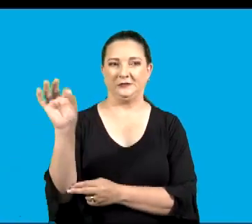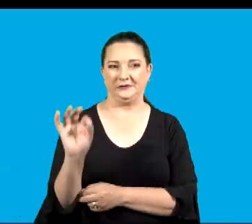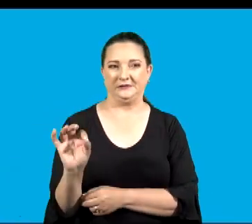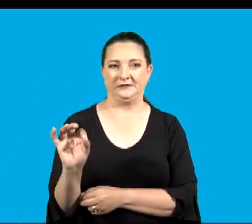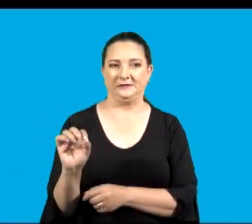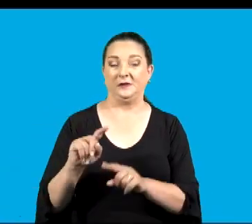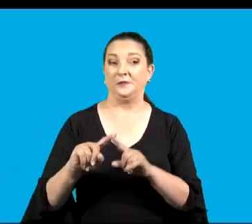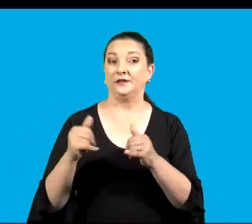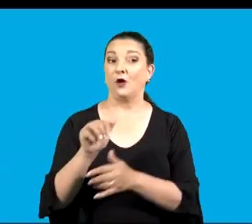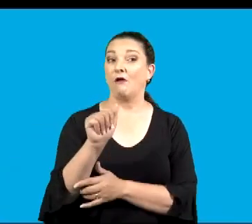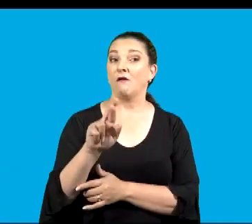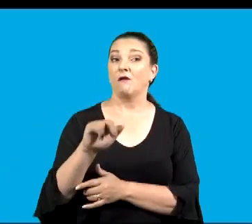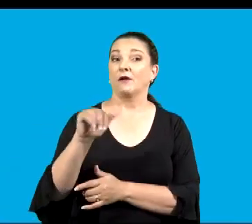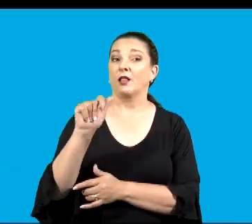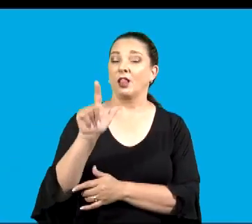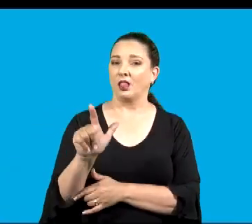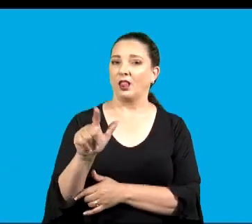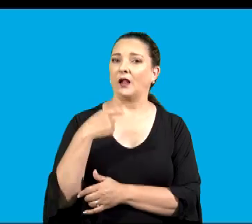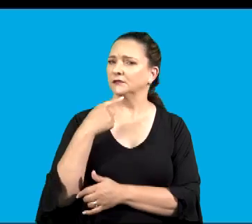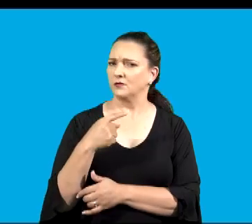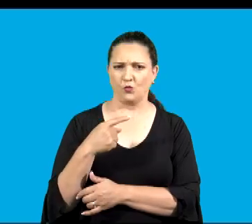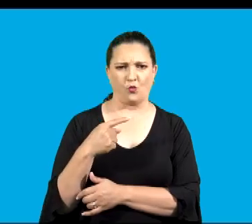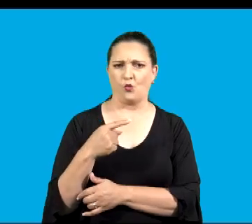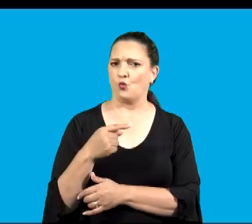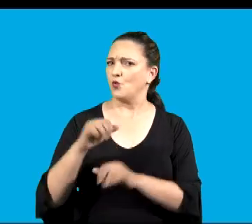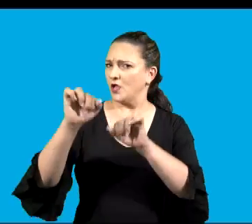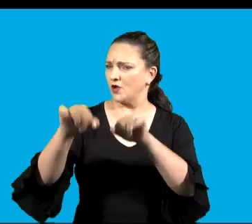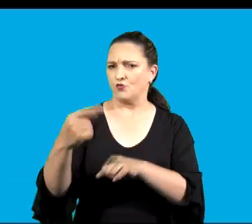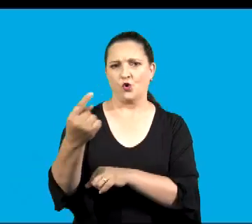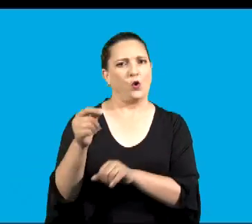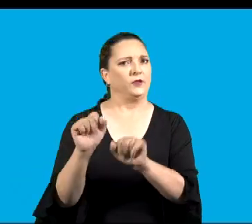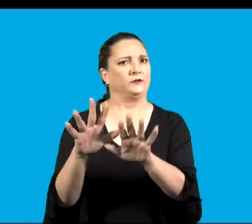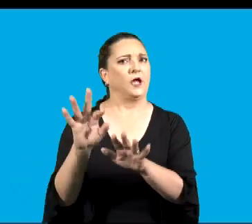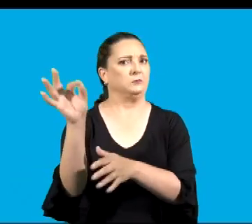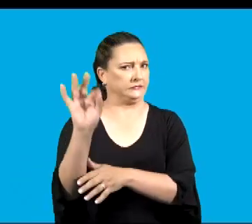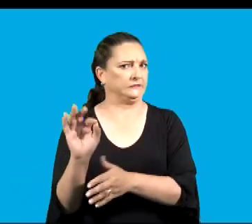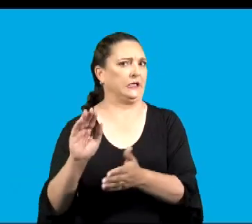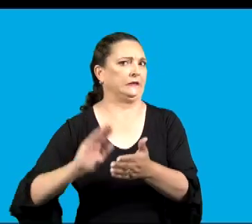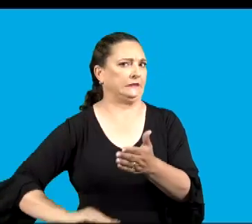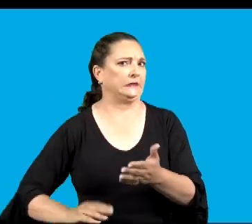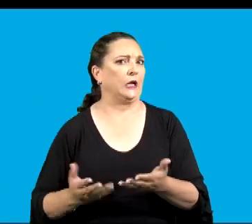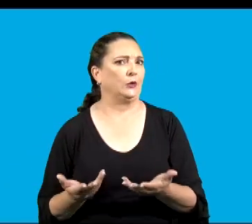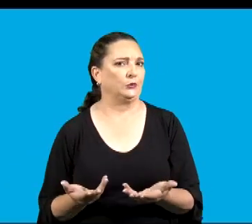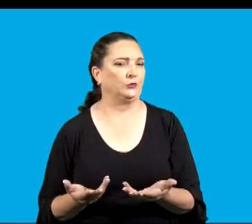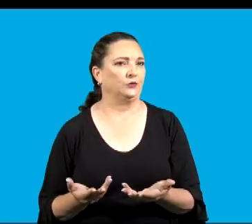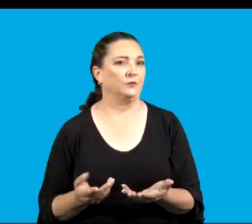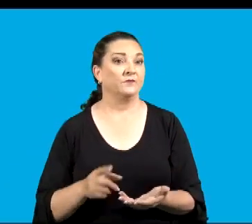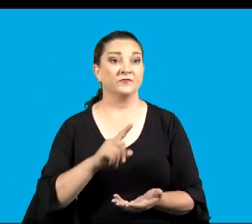area suppliers informed them that the trade discount agreed was only 10%. So we understand that the